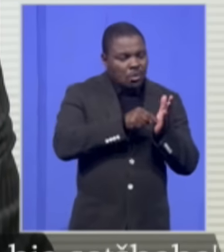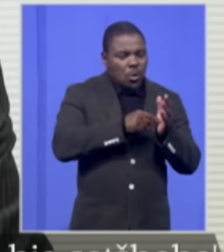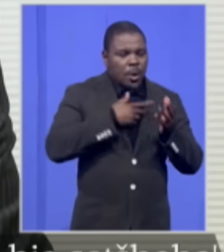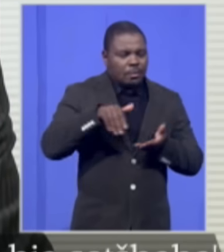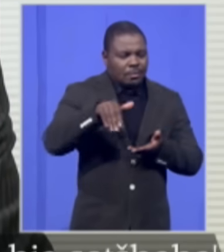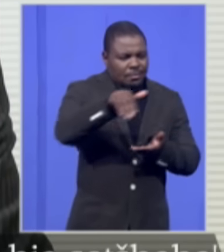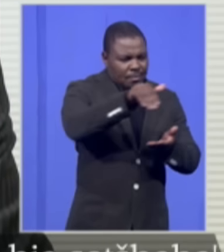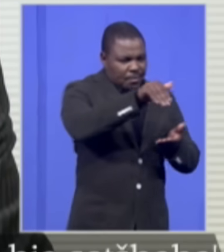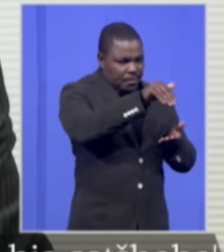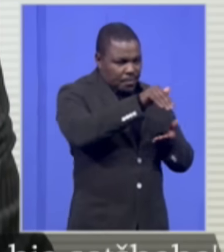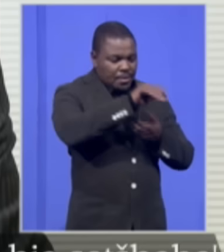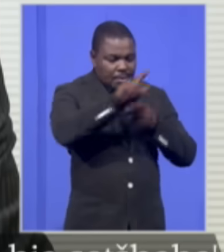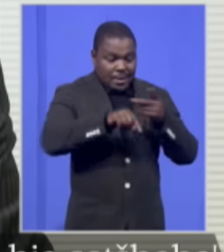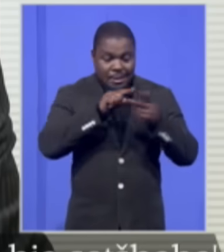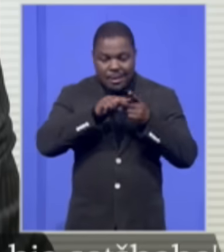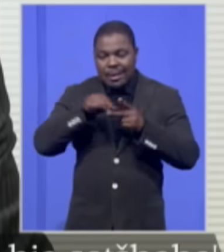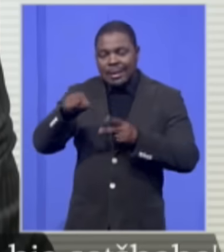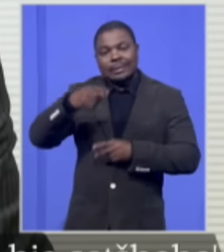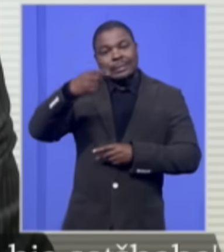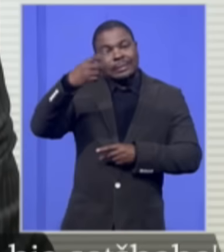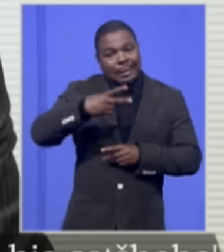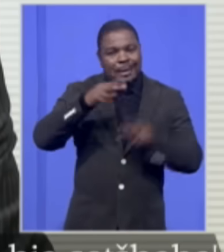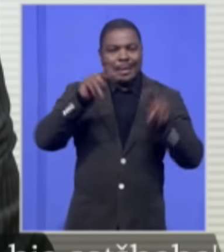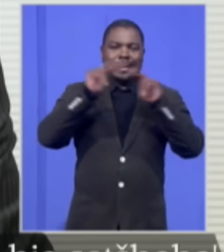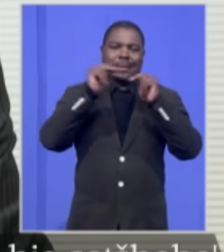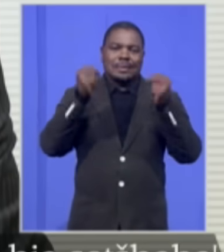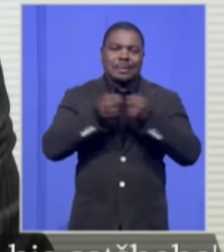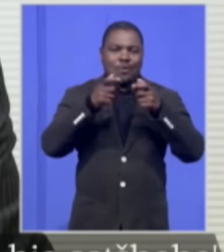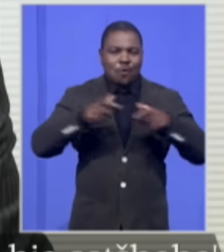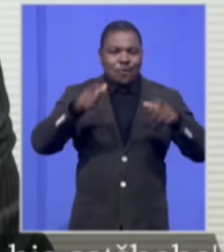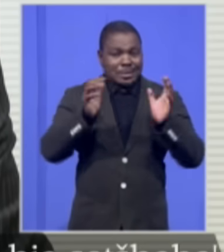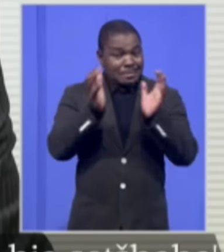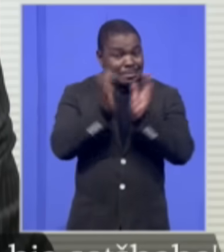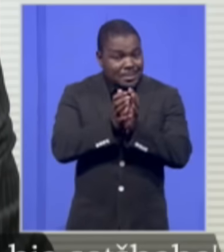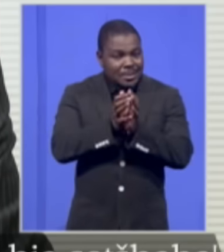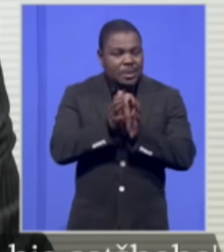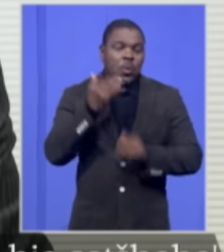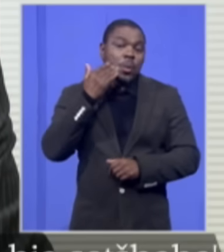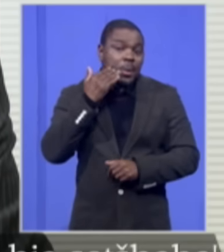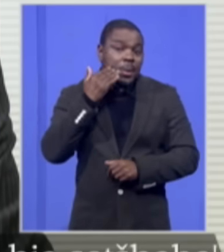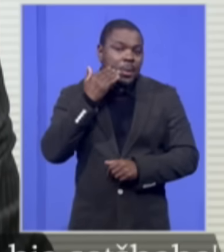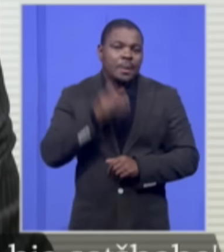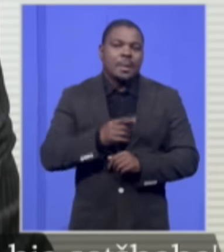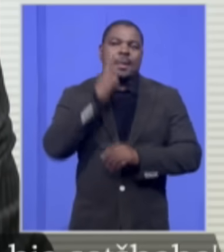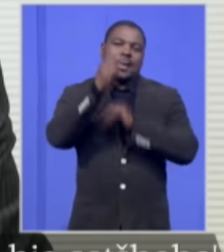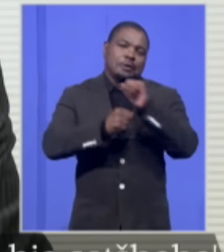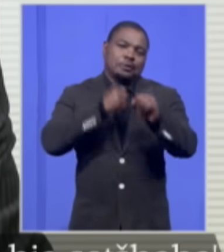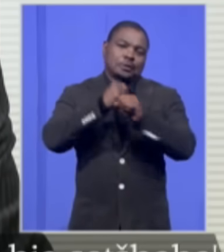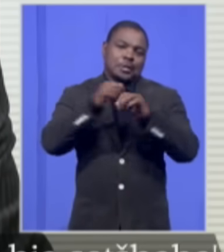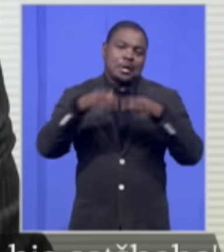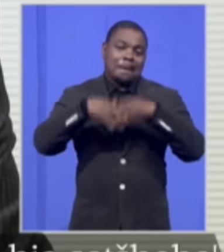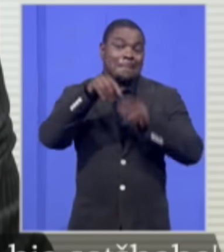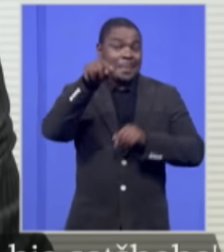at a second National Convention that is planned to be held in the beginning of next